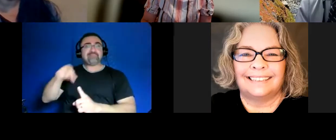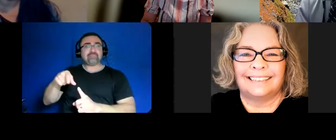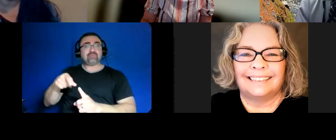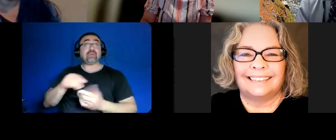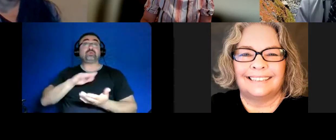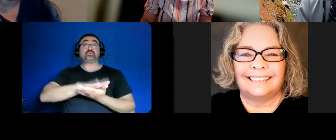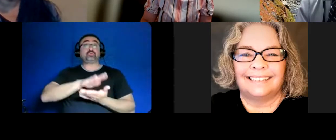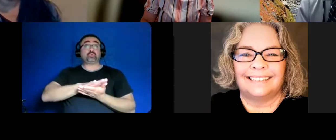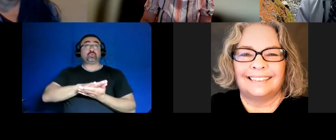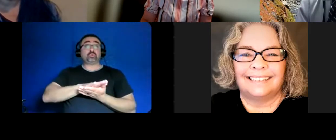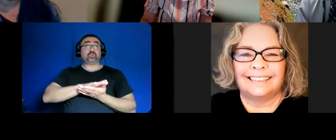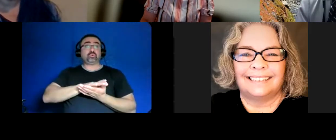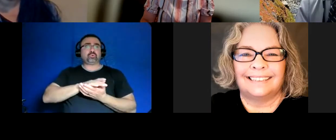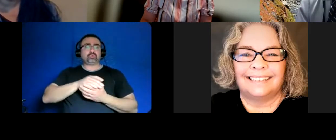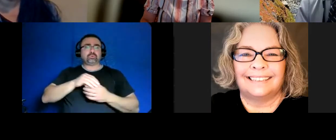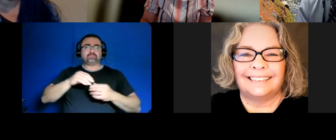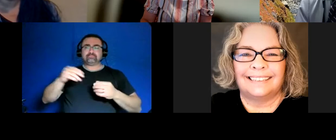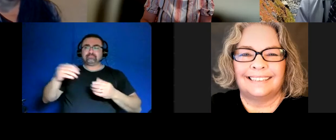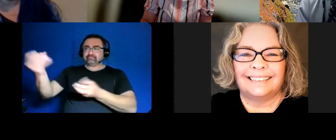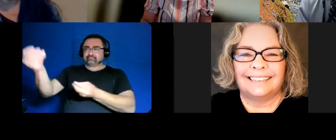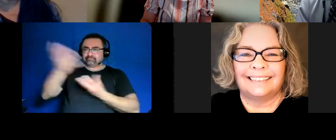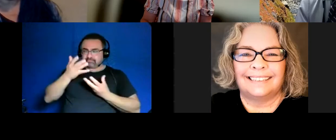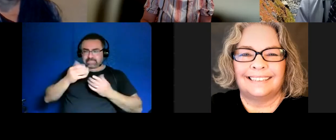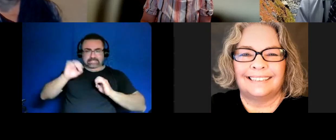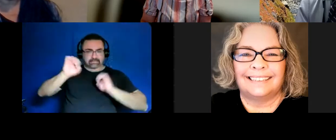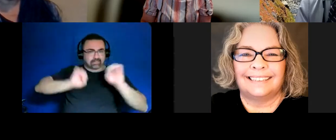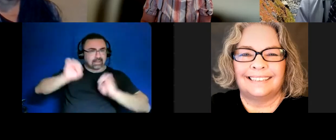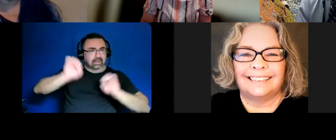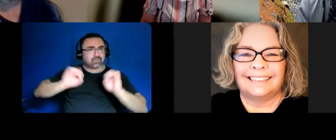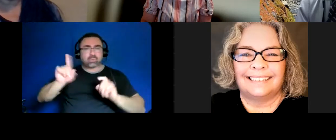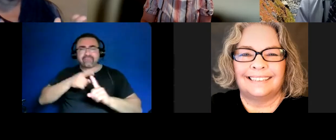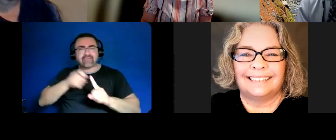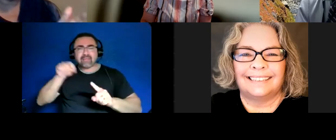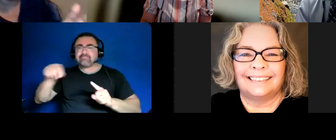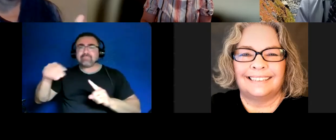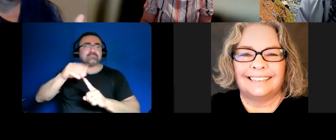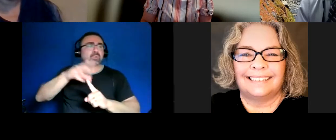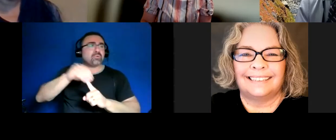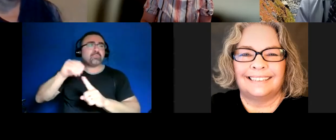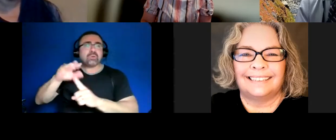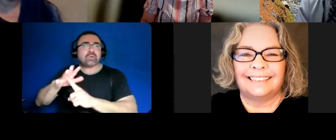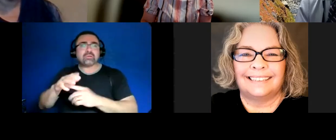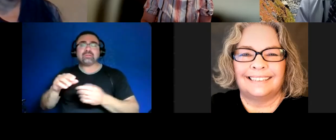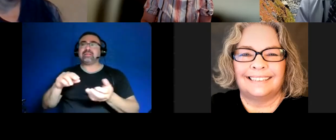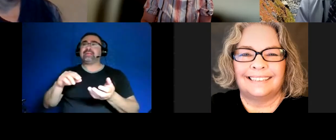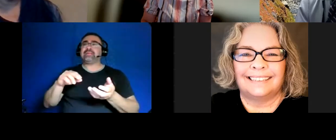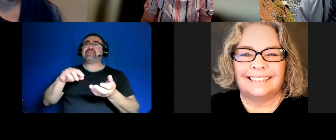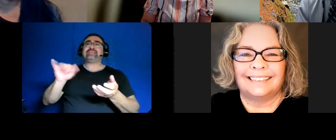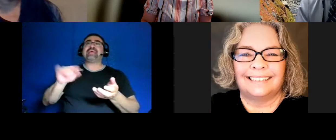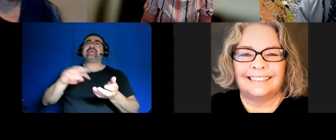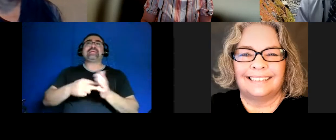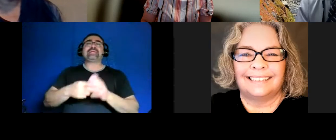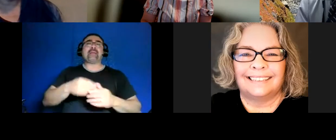school officials are evaluating that exposure, because it is what we call a mask on mask exposure,